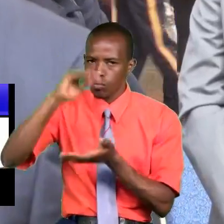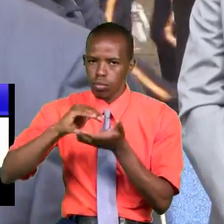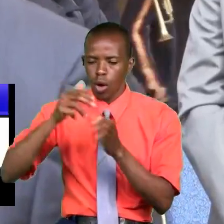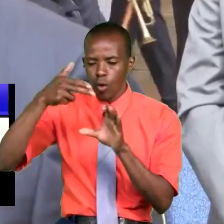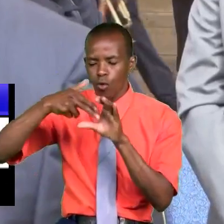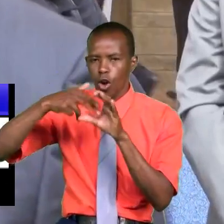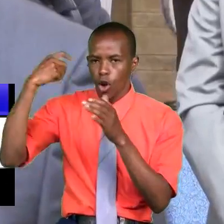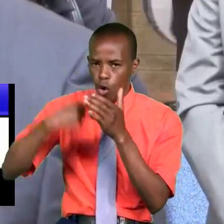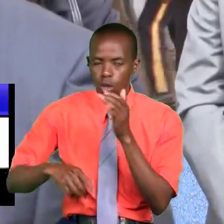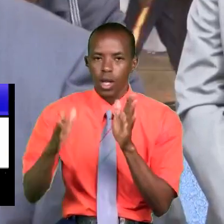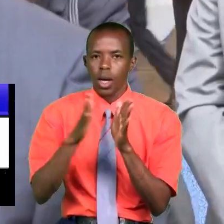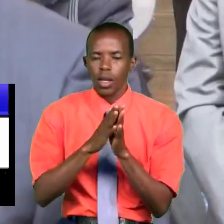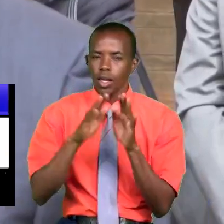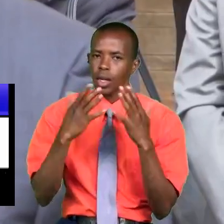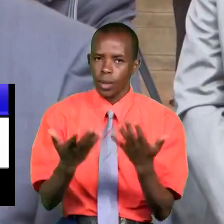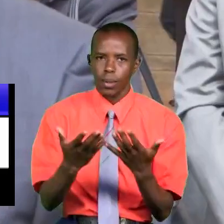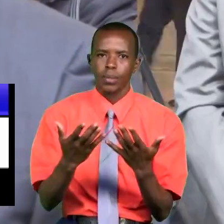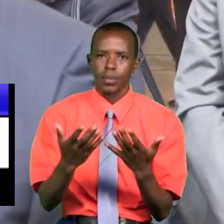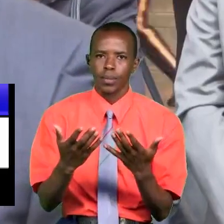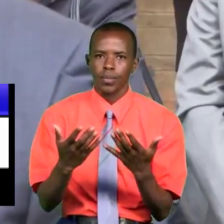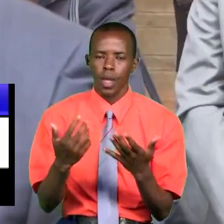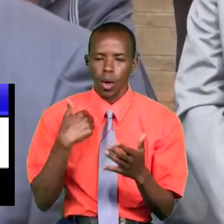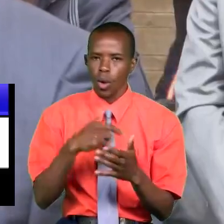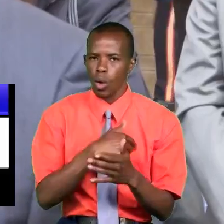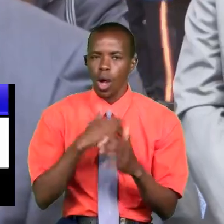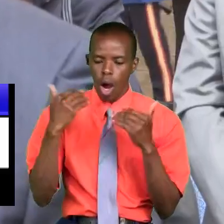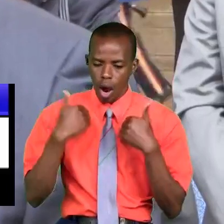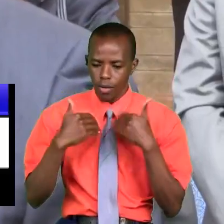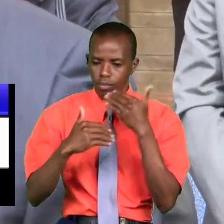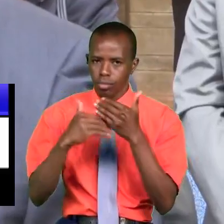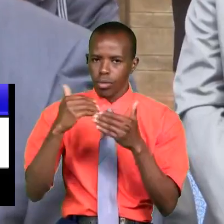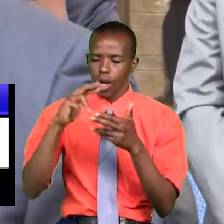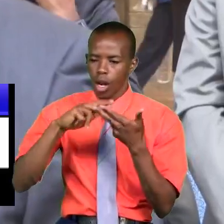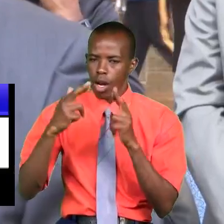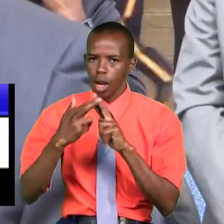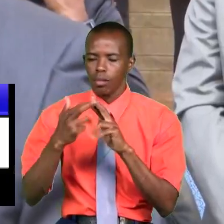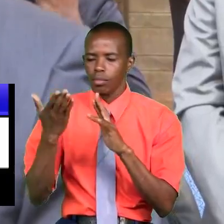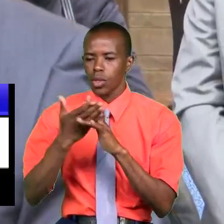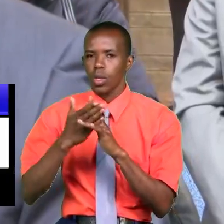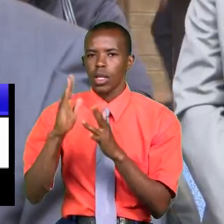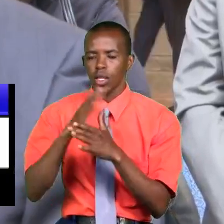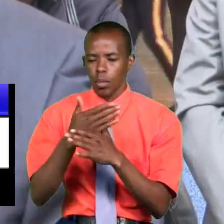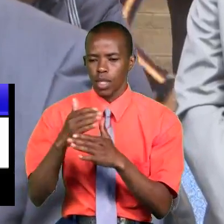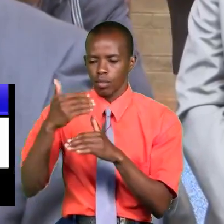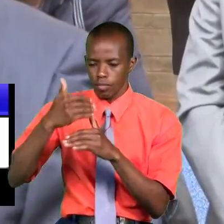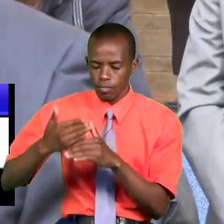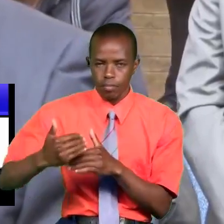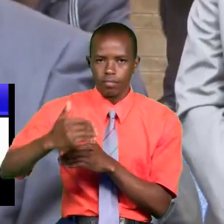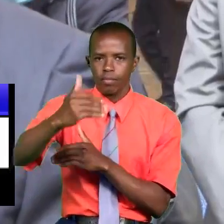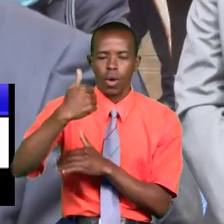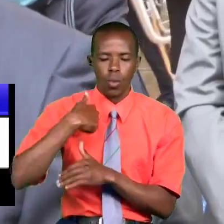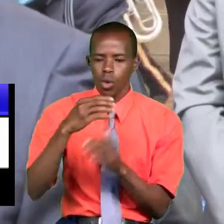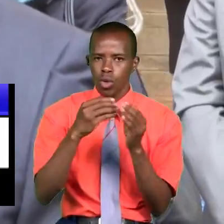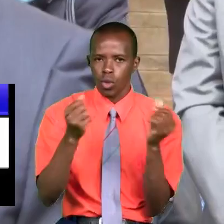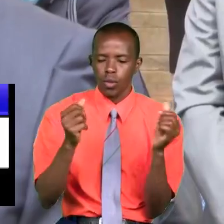fuel and how we're going to build interrelationships within the sector, so that as we go forward now, we address